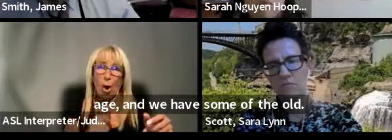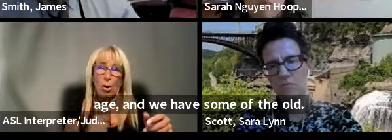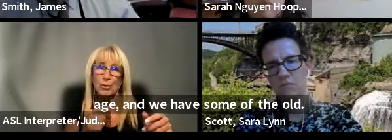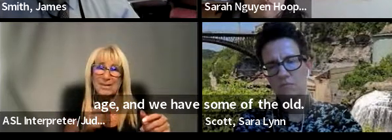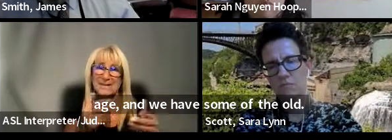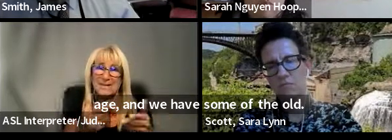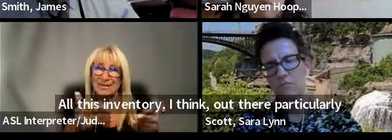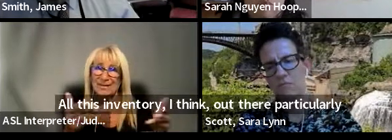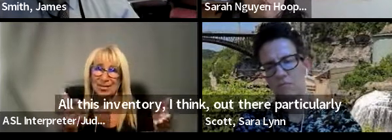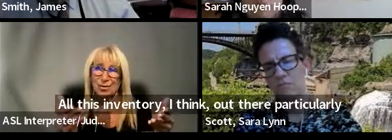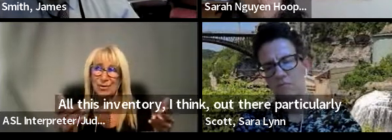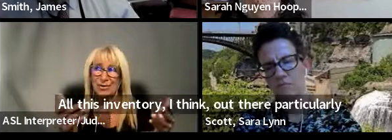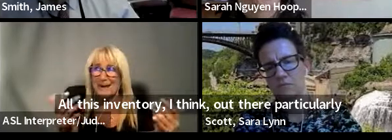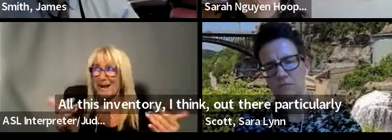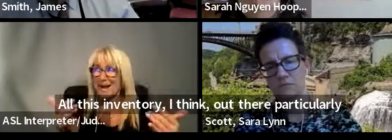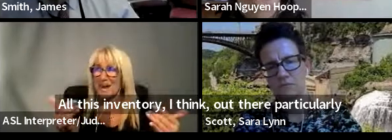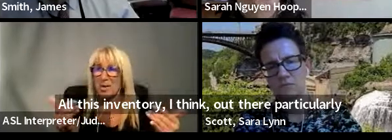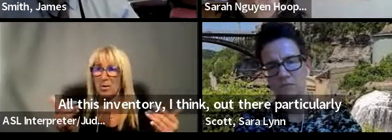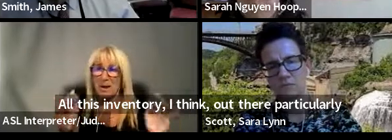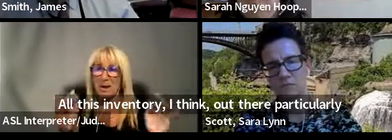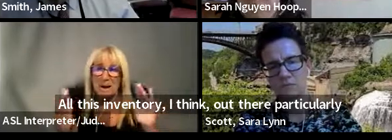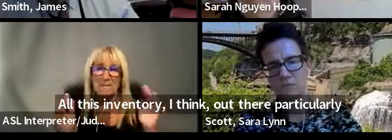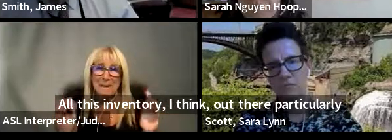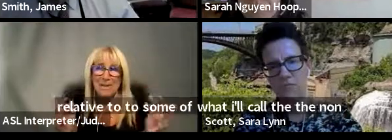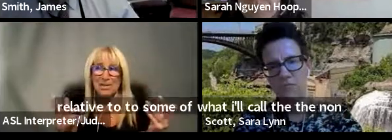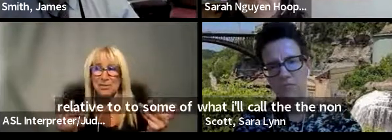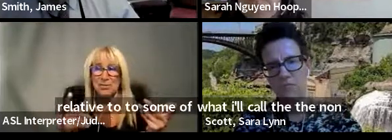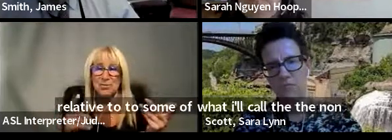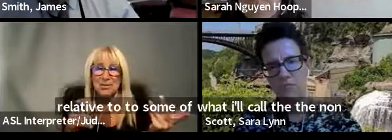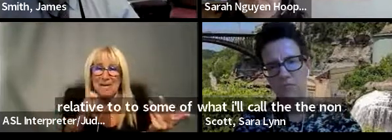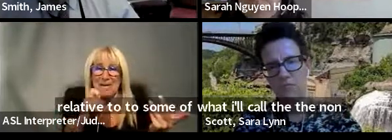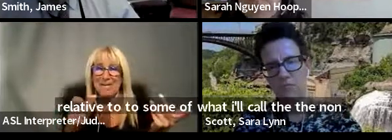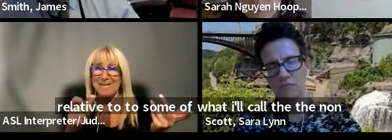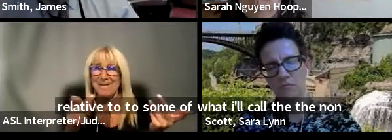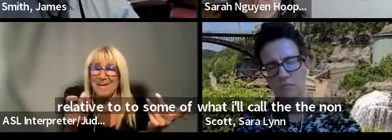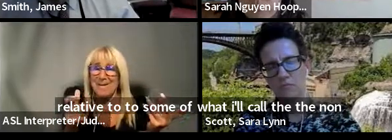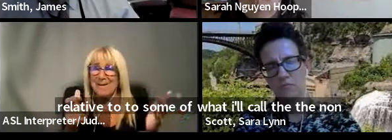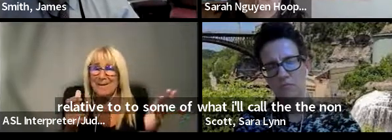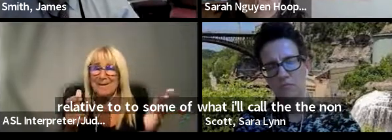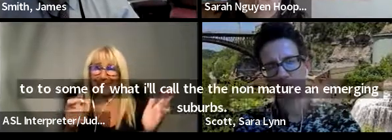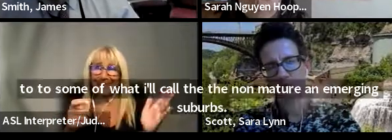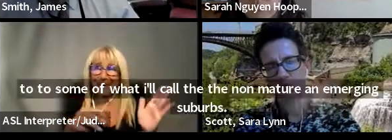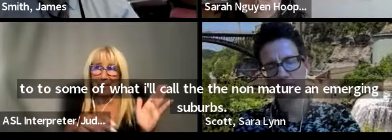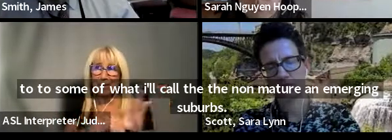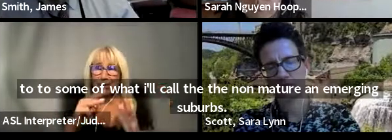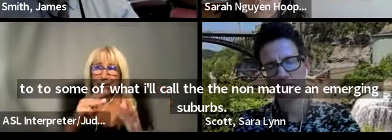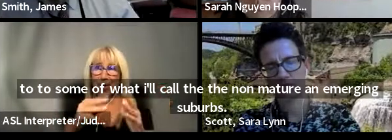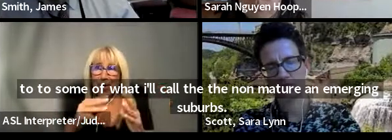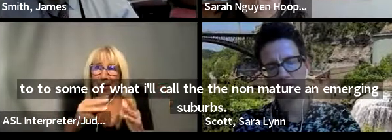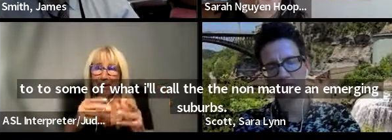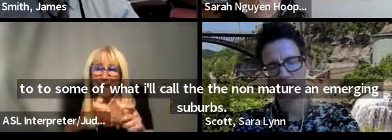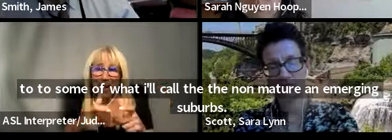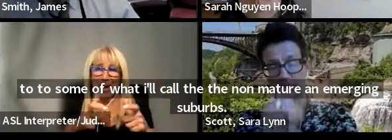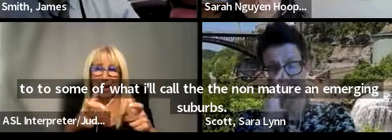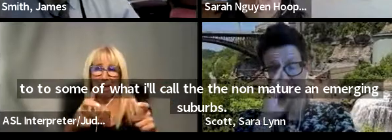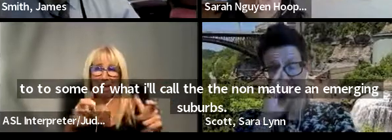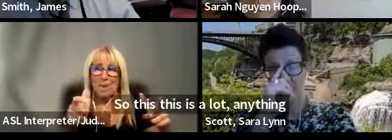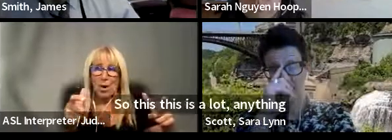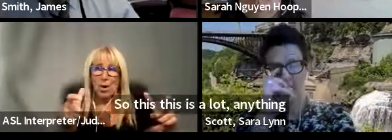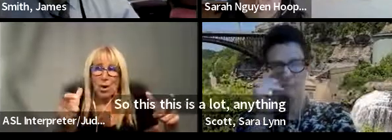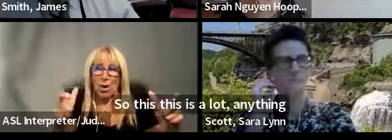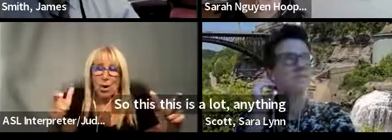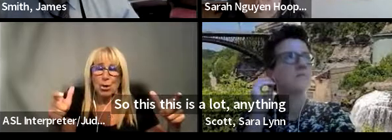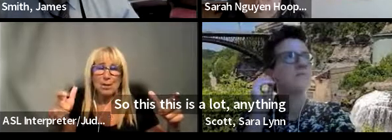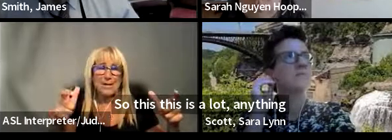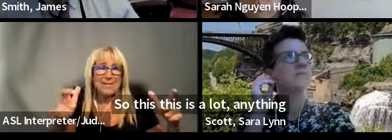to some of what I'll call the non-mature and emerging suburbs. So this is a lot. Anything we do, I